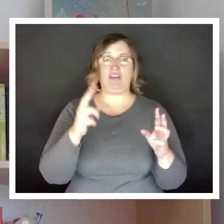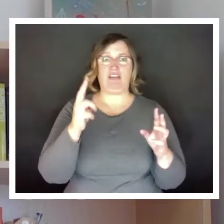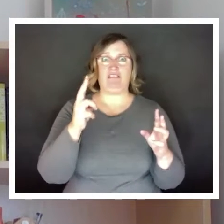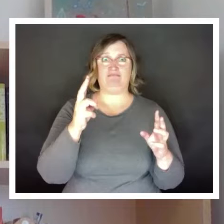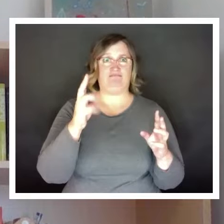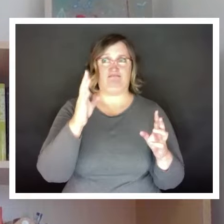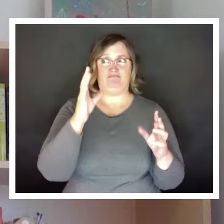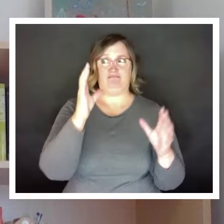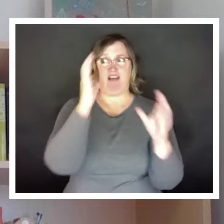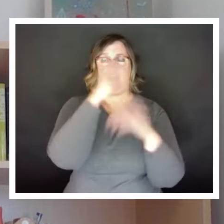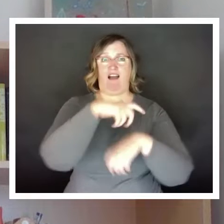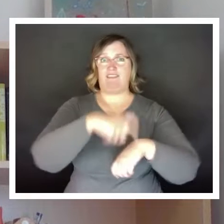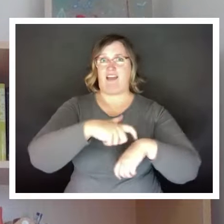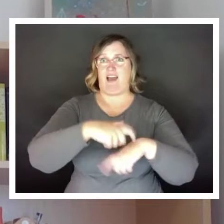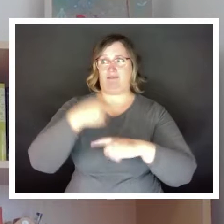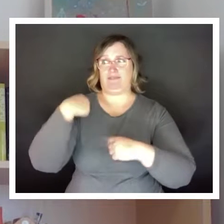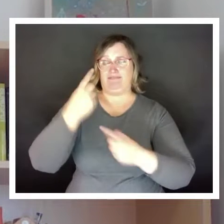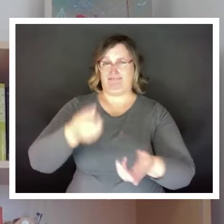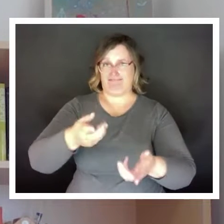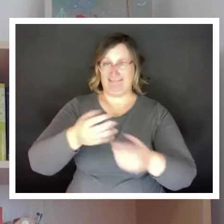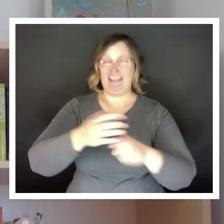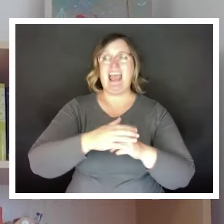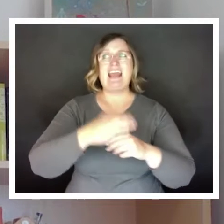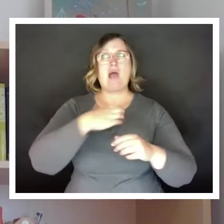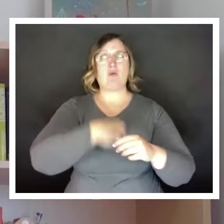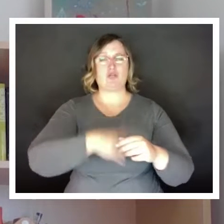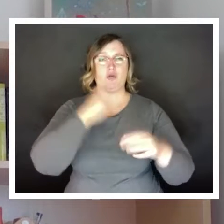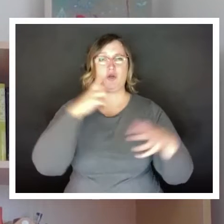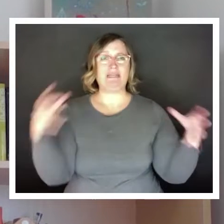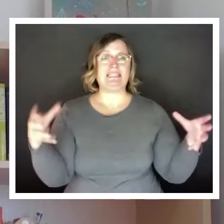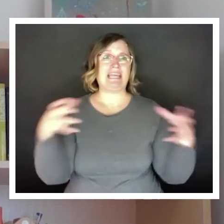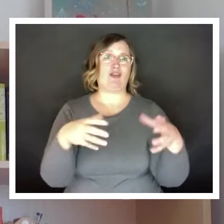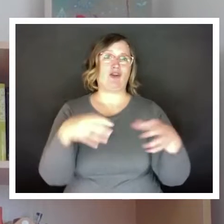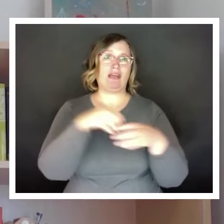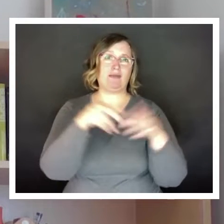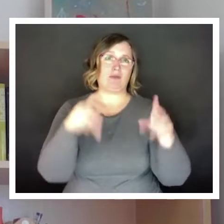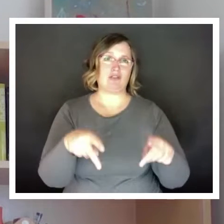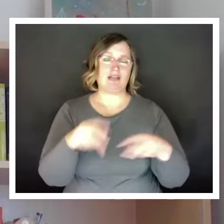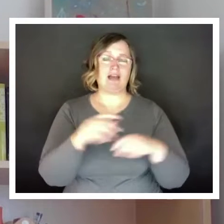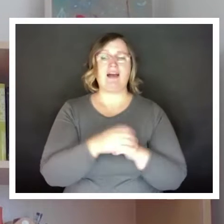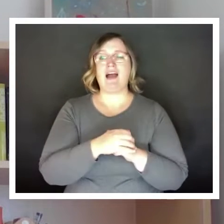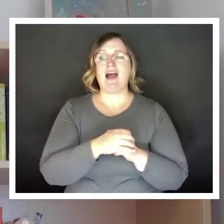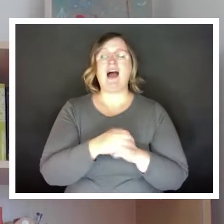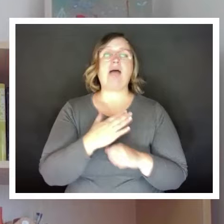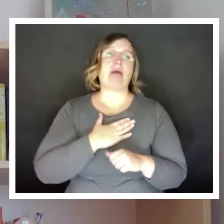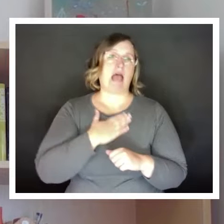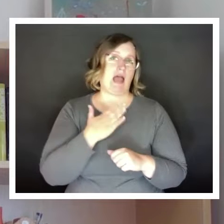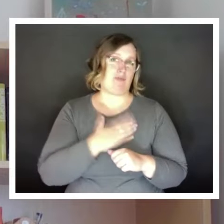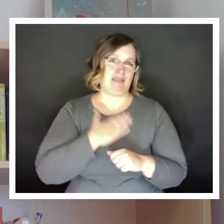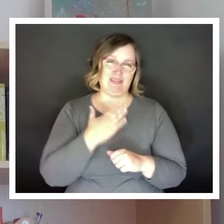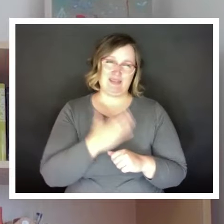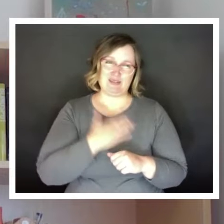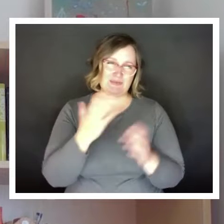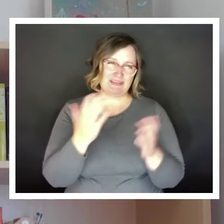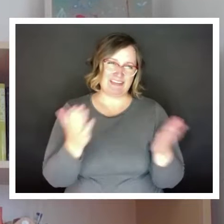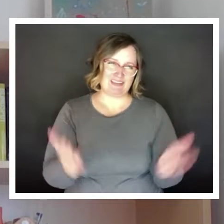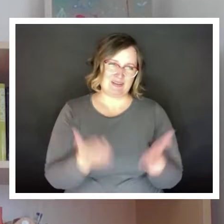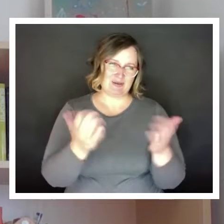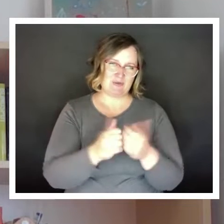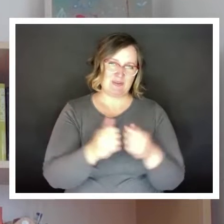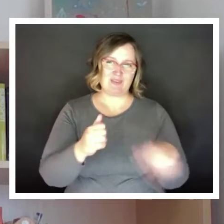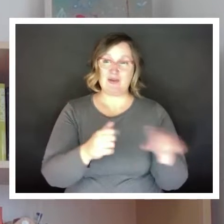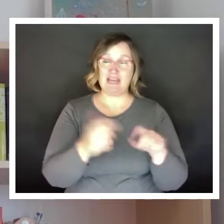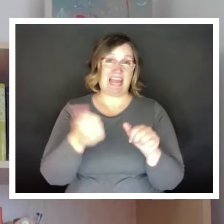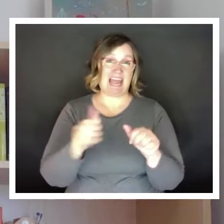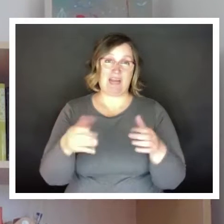wish we could be together in person, I am so happy to be here with you in any way that I can